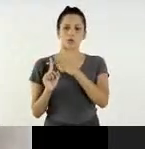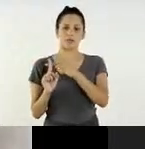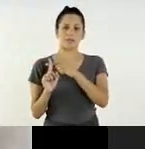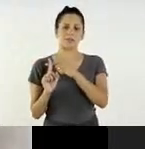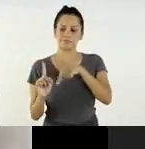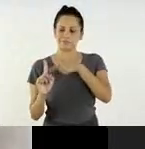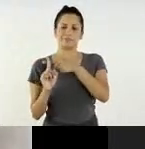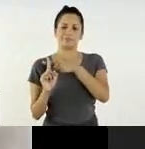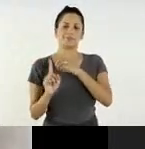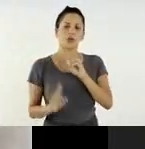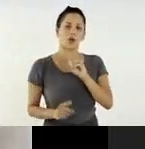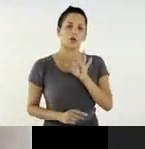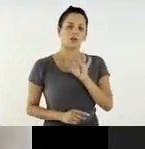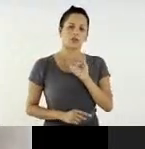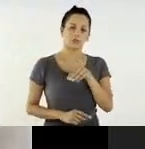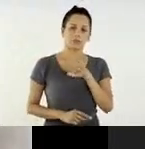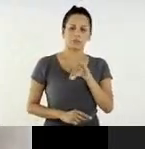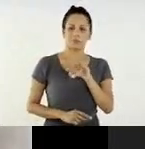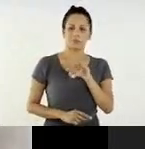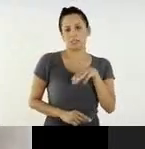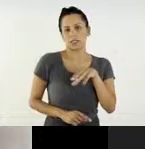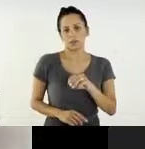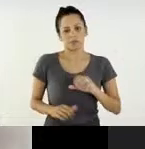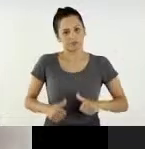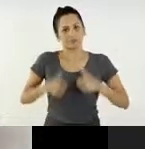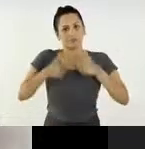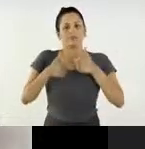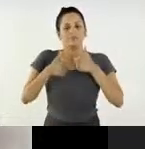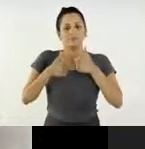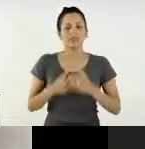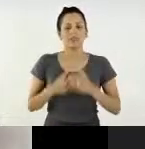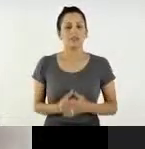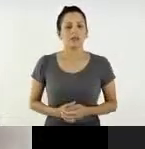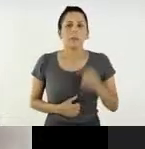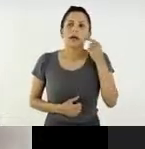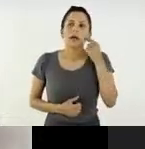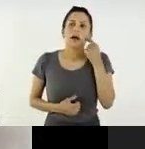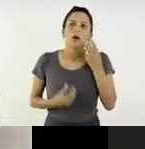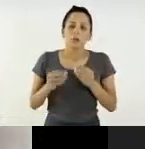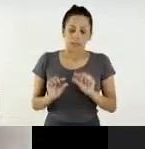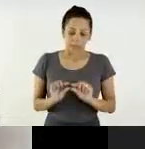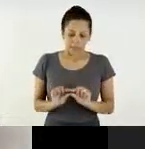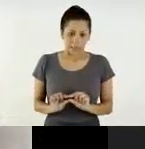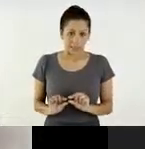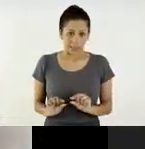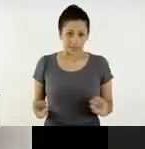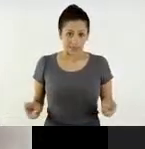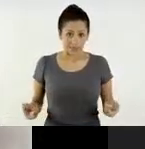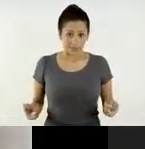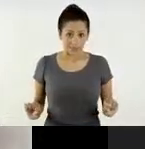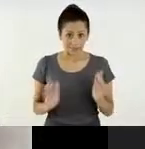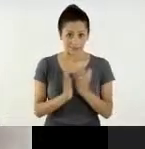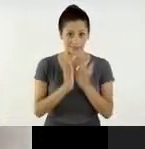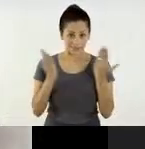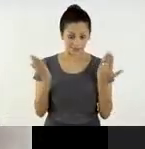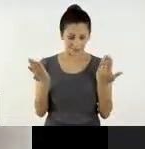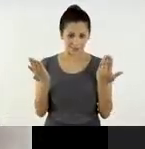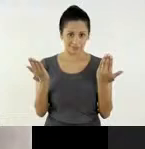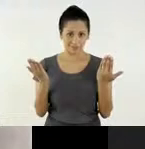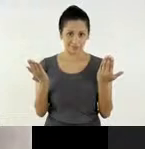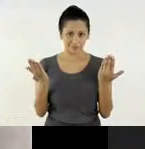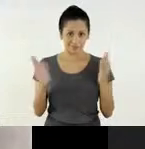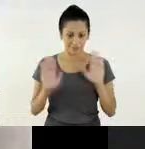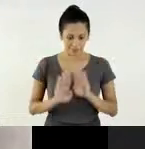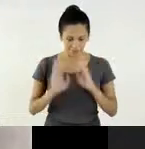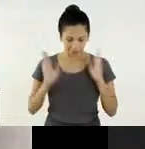a low-lying horizon line and a big sky in some sense, sort of the sense of moving westward